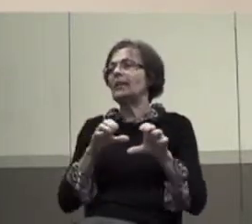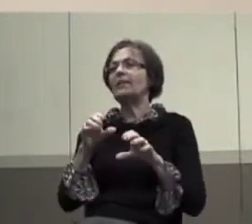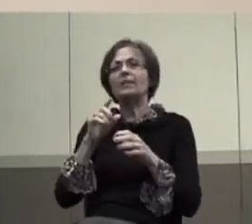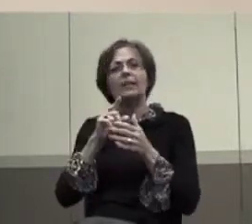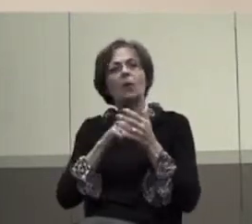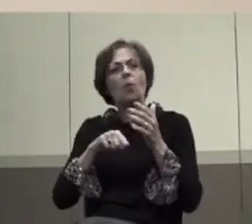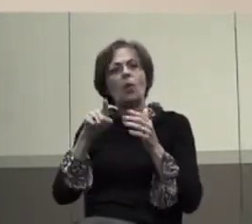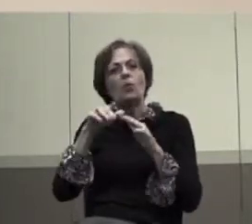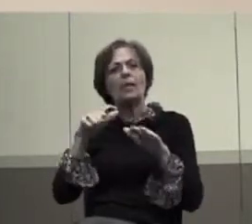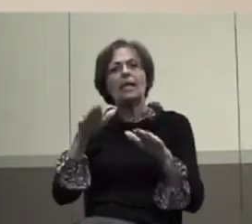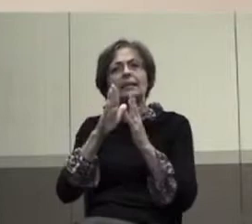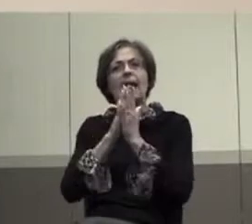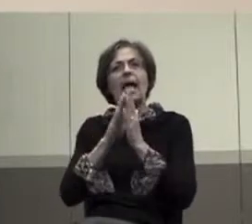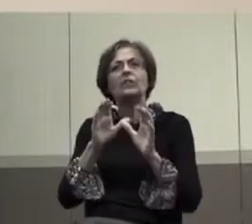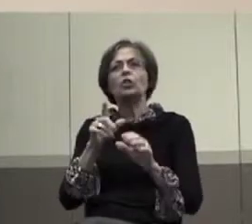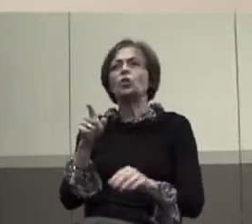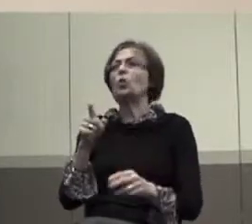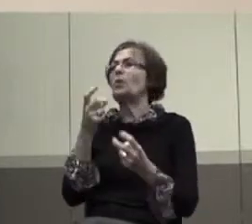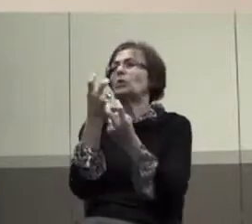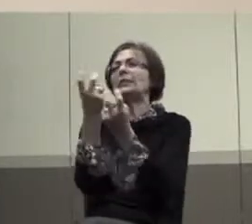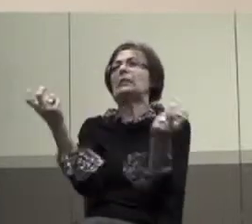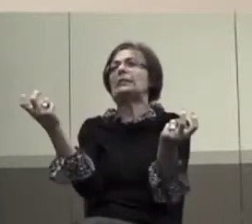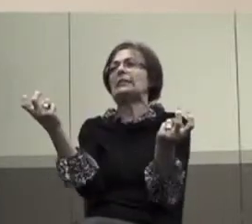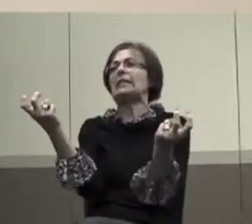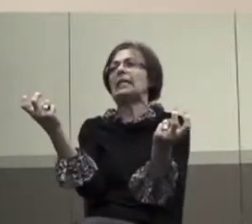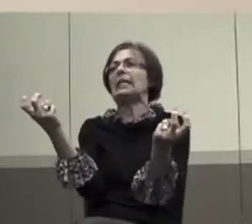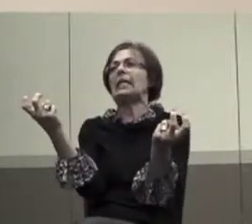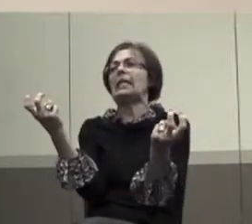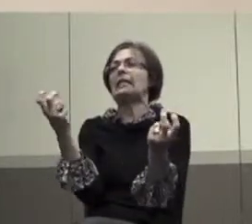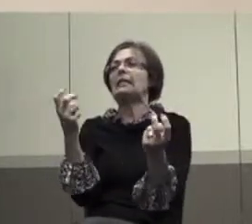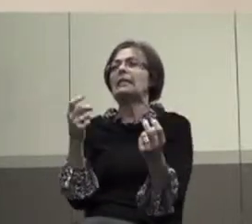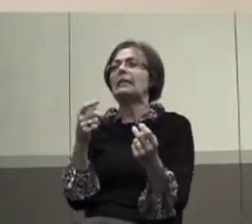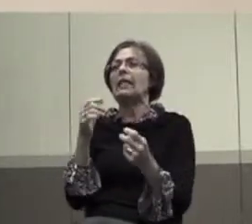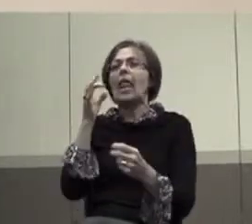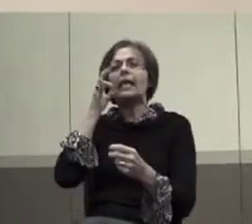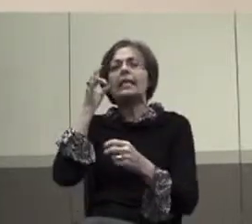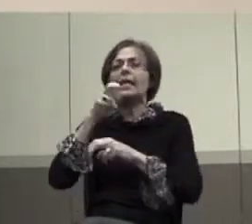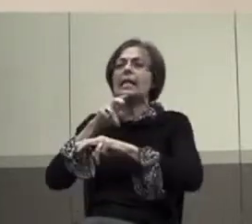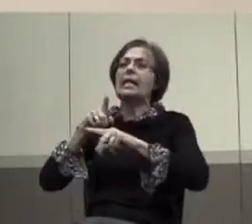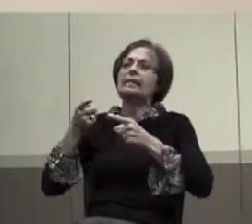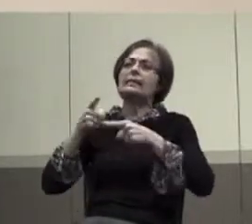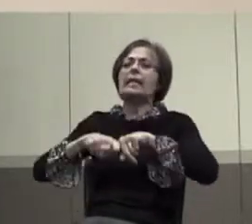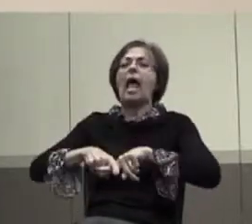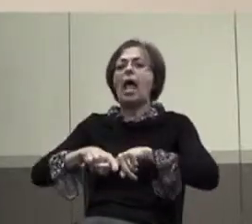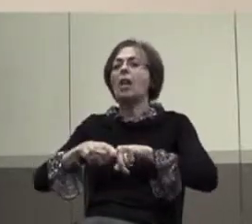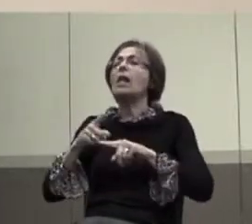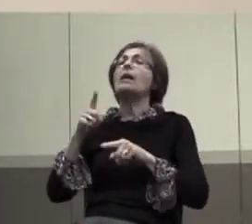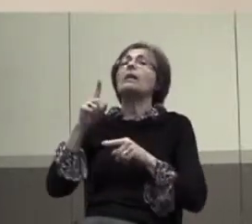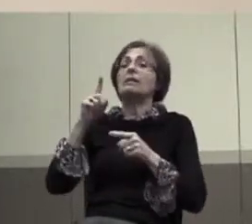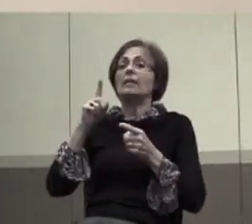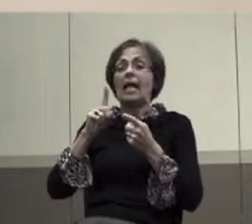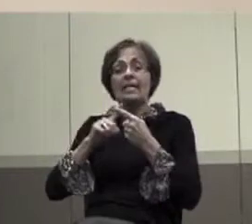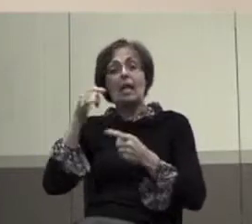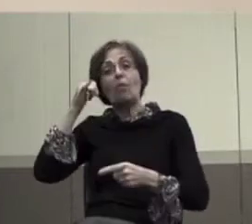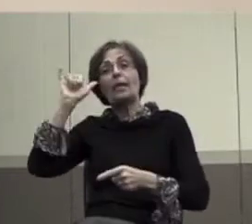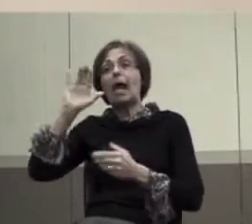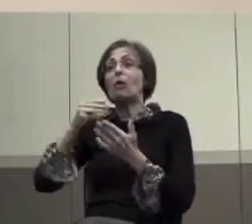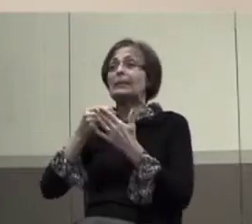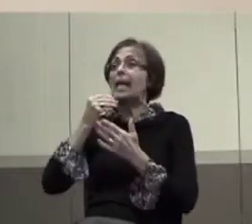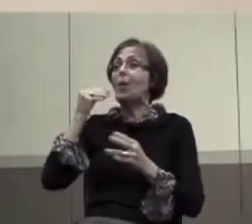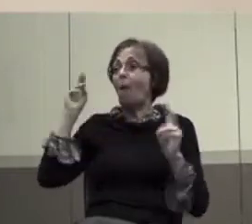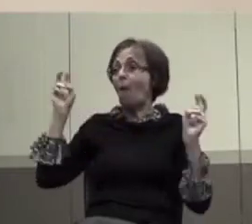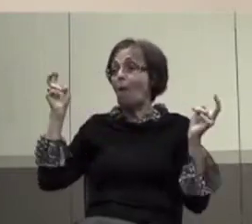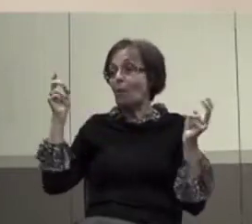What are the kids being asked to do? Sit, Indian style, or crisscross applesauce till the cows come home,